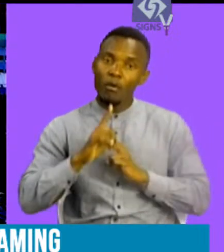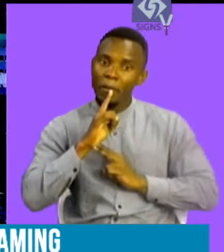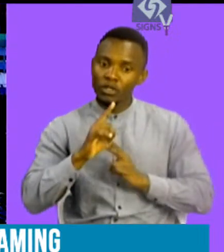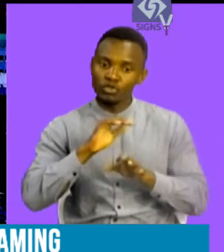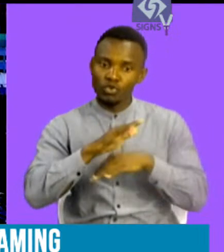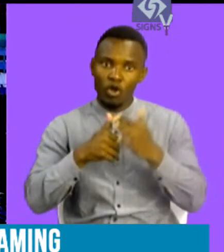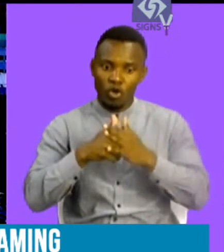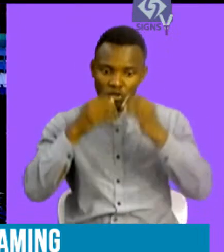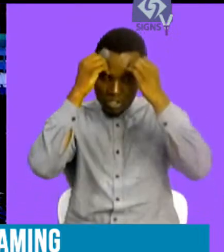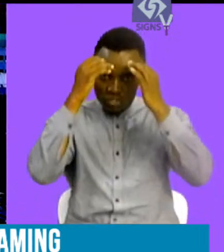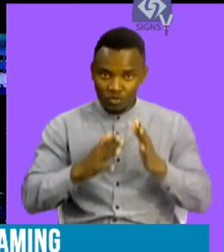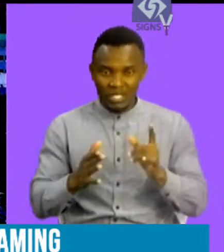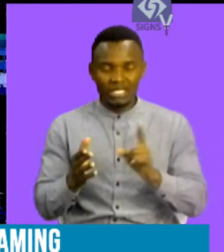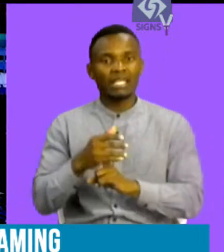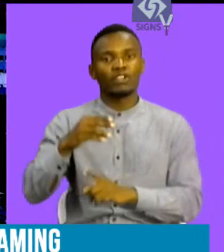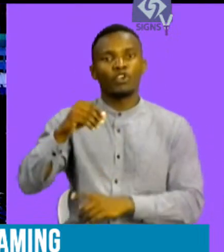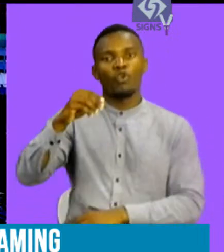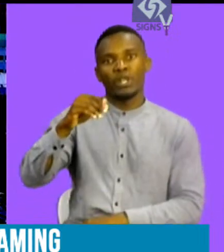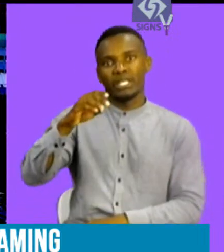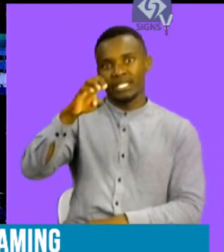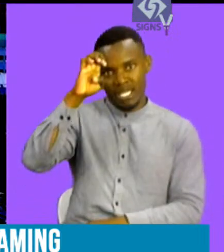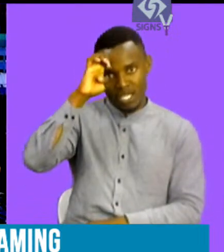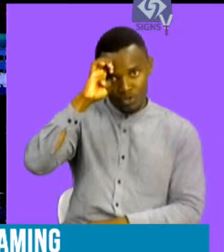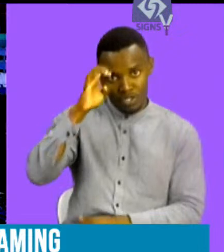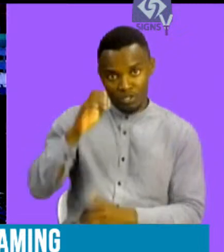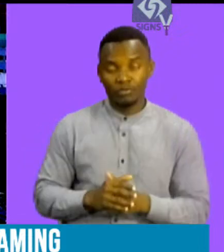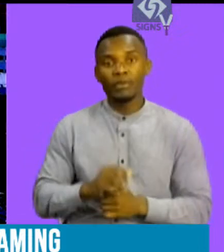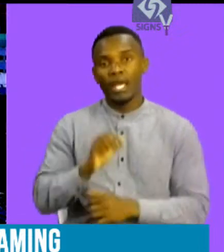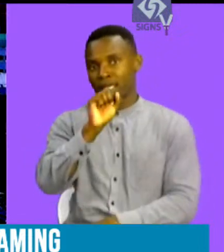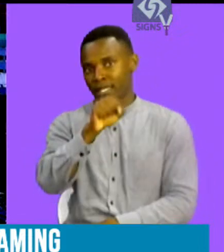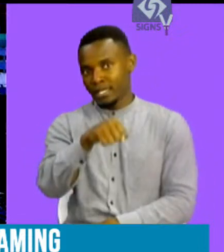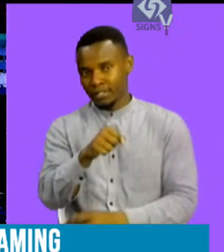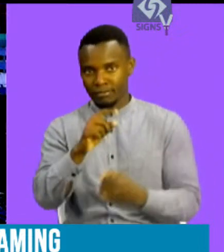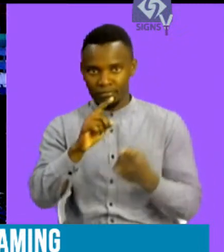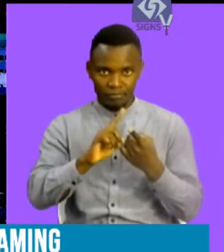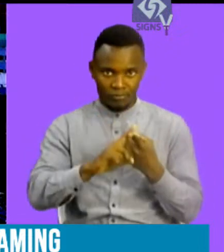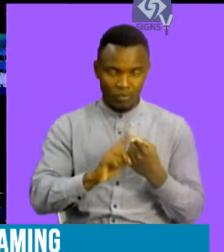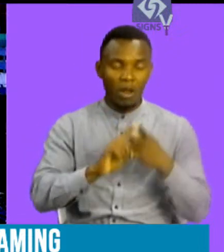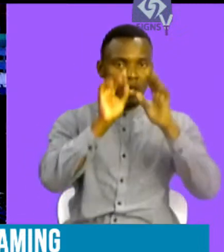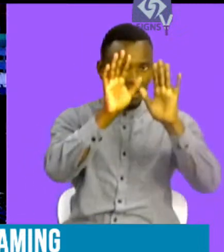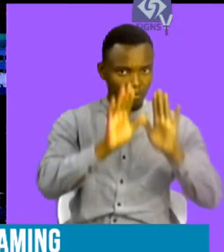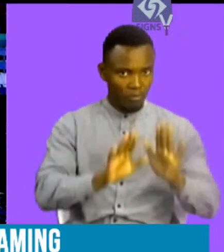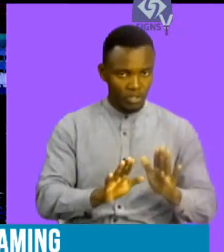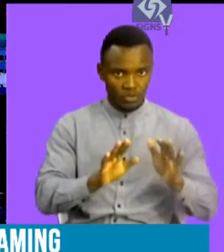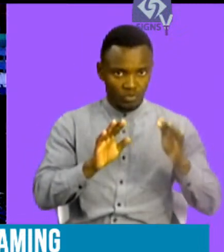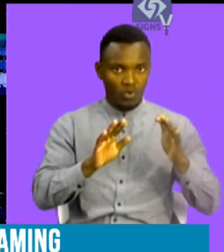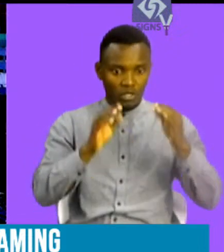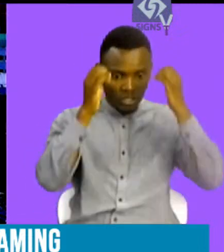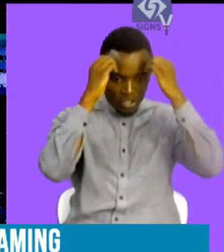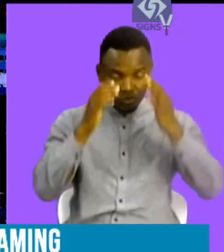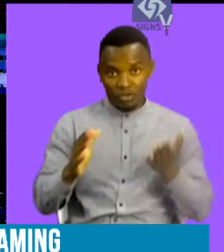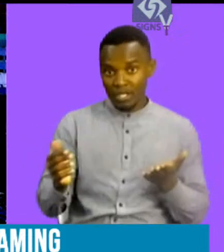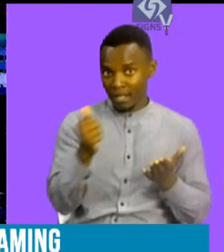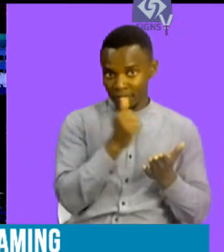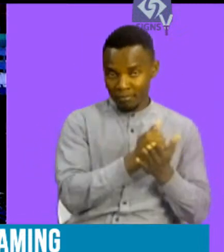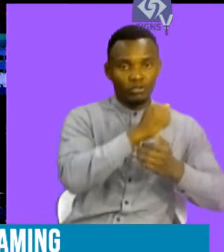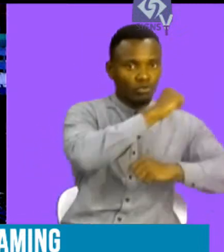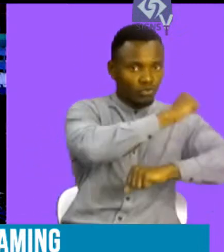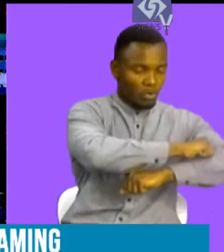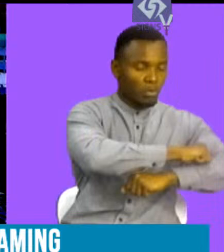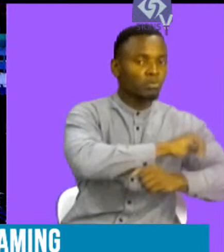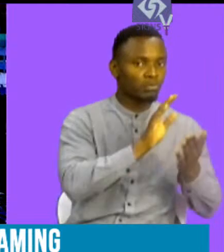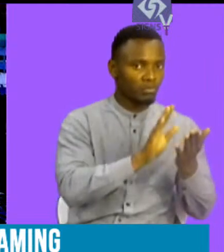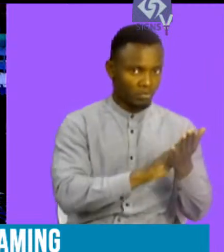quality education. Then how? Because yes, one, it is very important that we get the child into the school institution. That is very